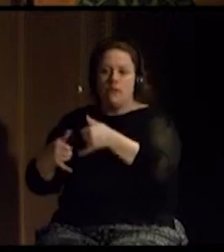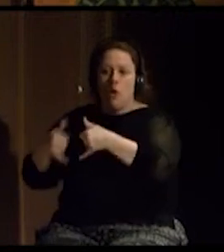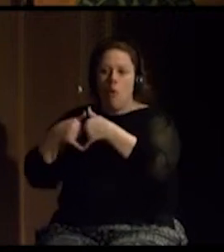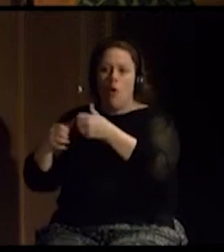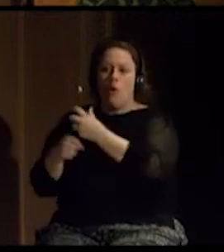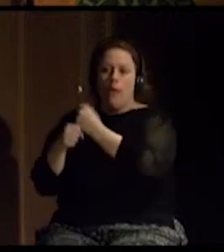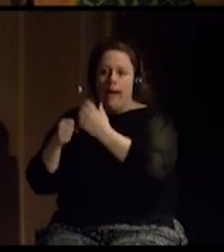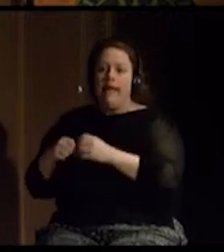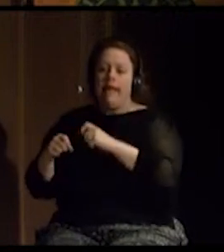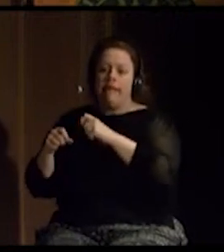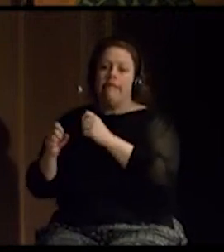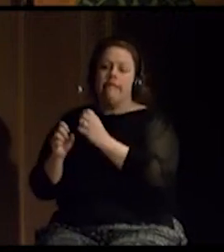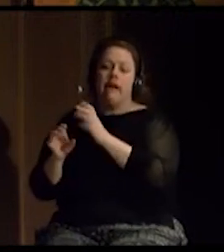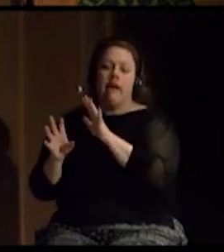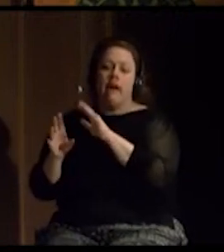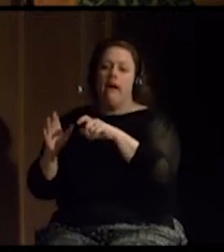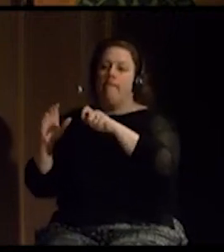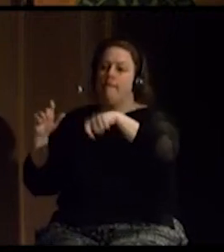Anneman H